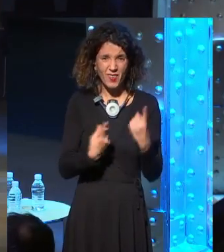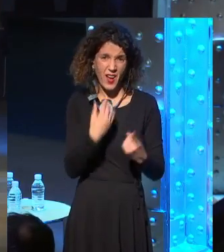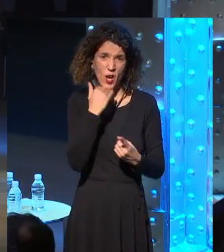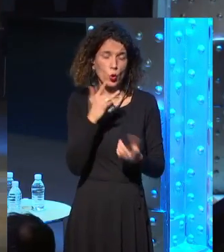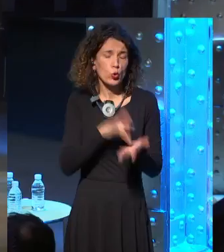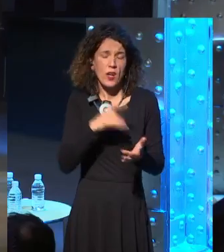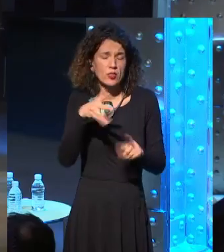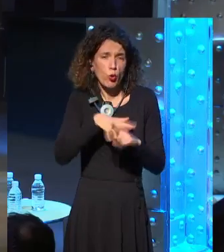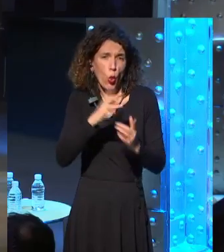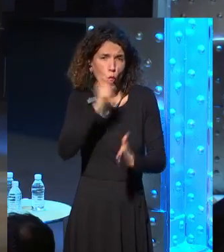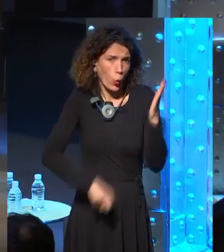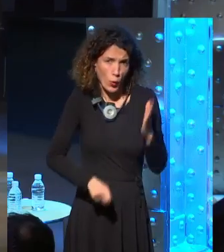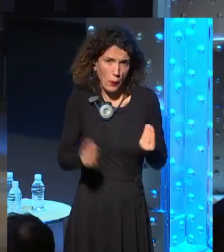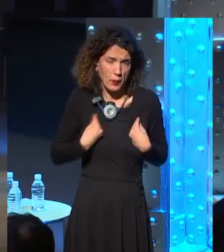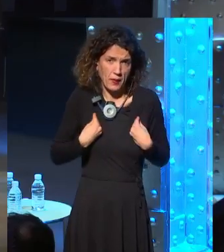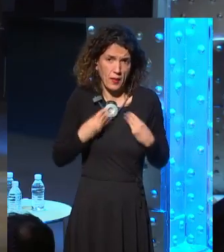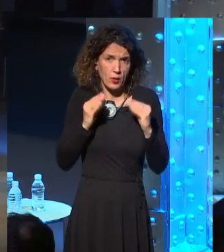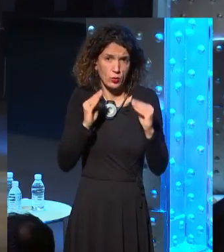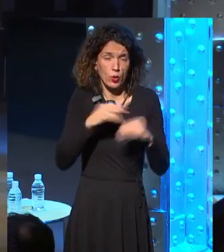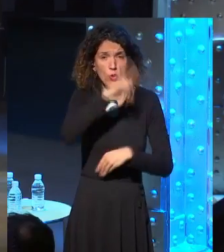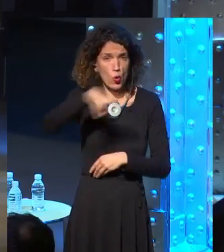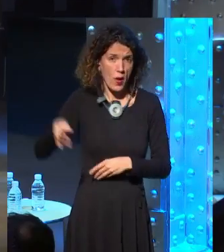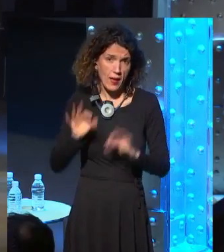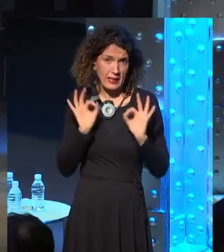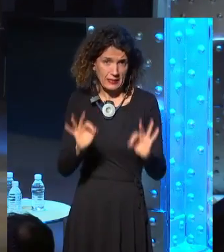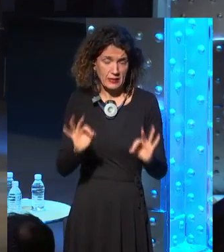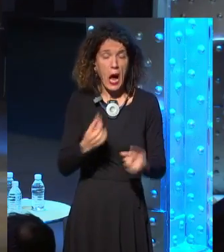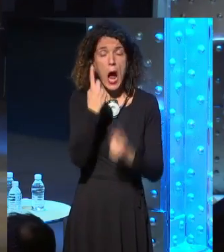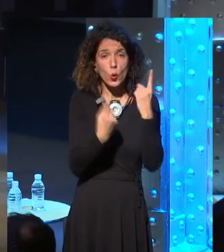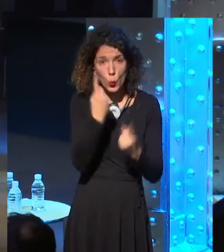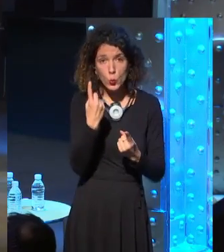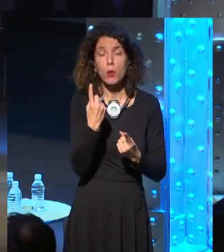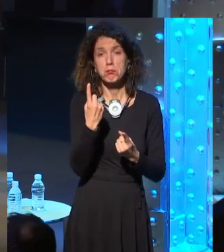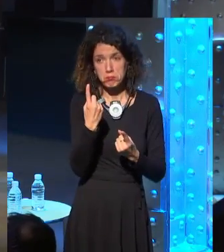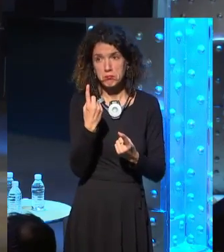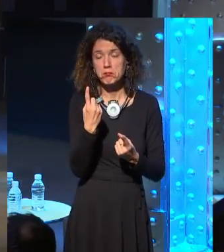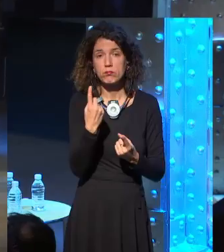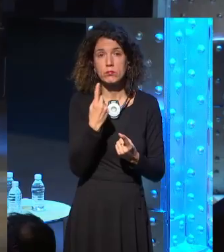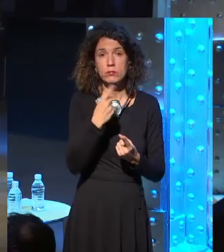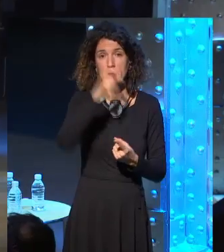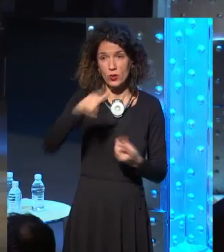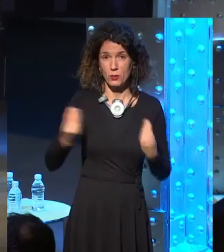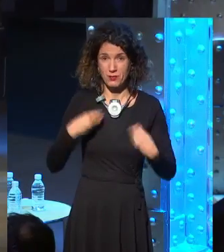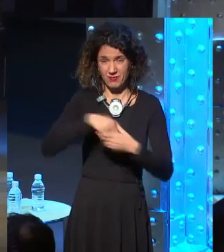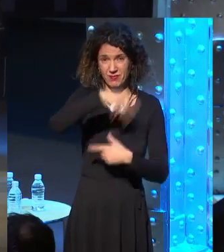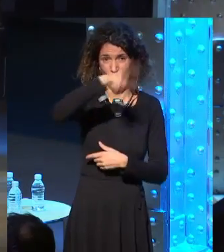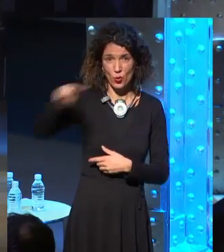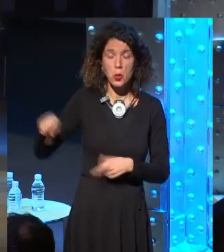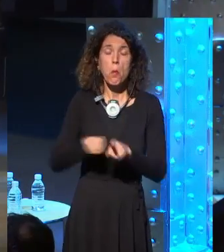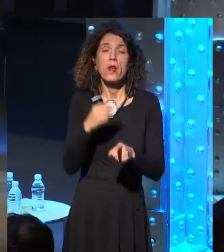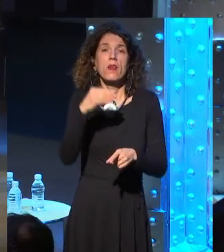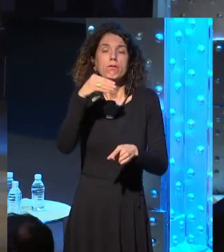30% of the population will fulfill criteria for mental disorder. So we cannot prescribe happiness, but we